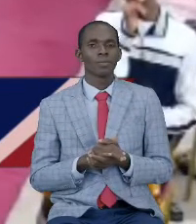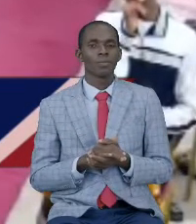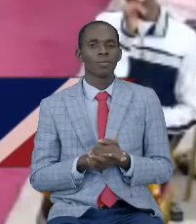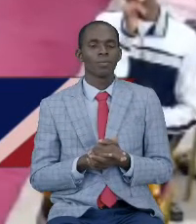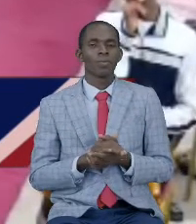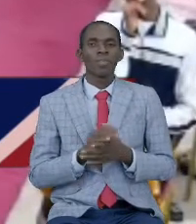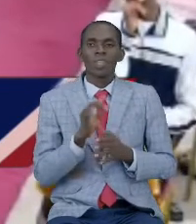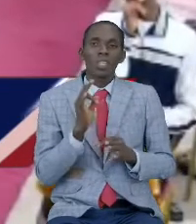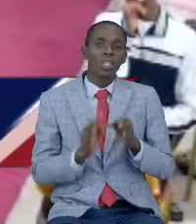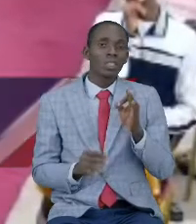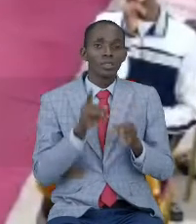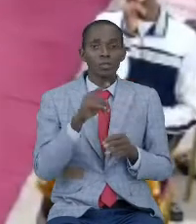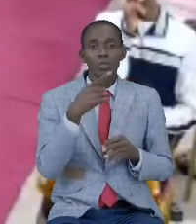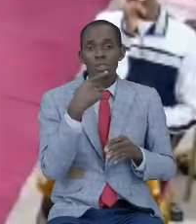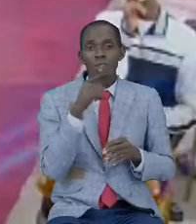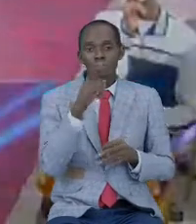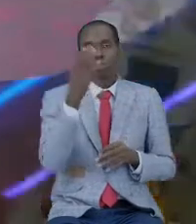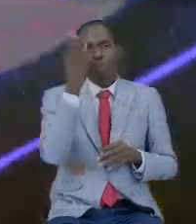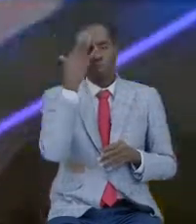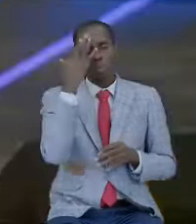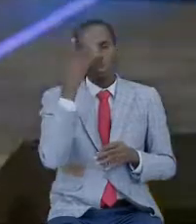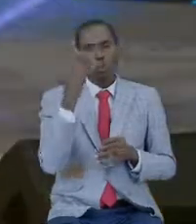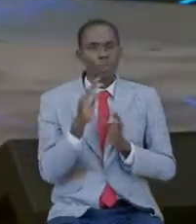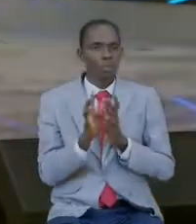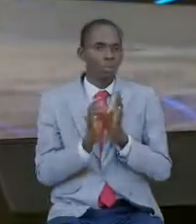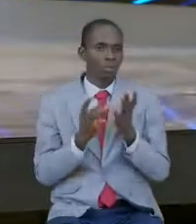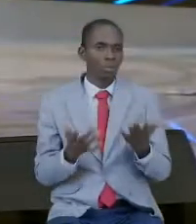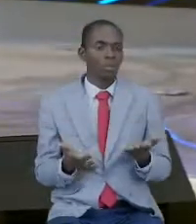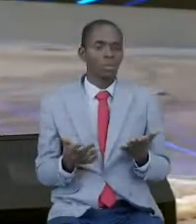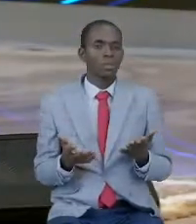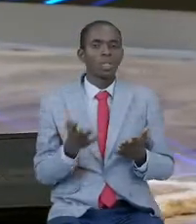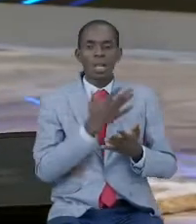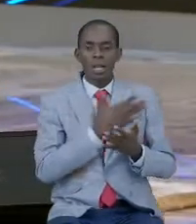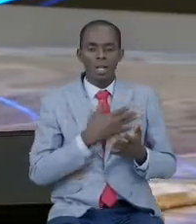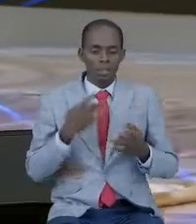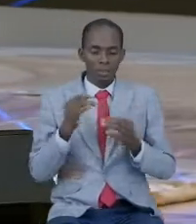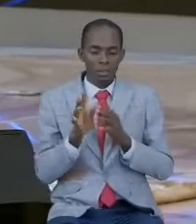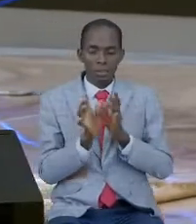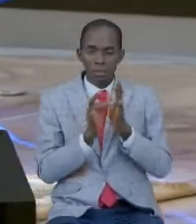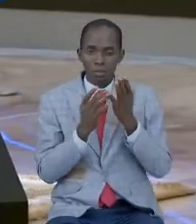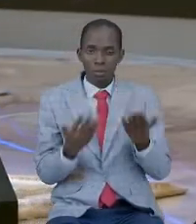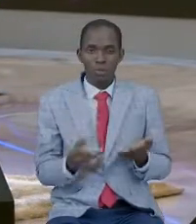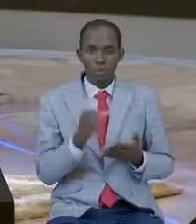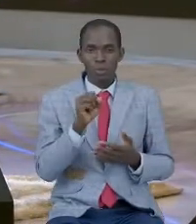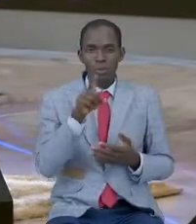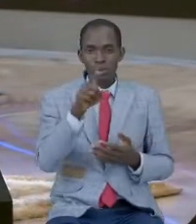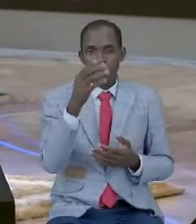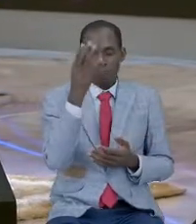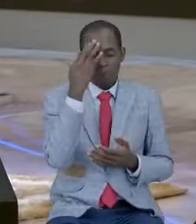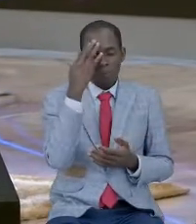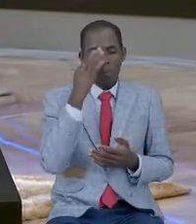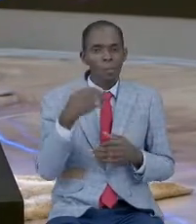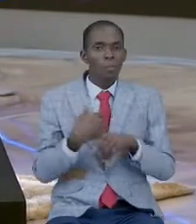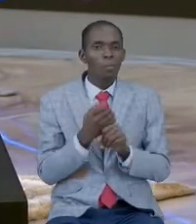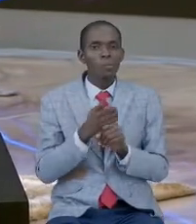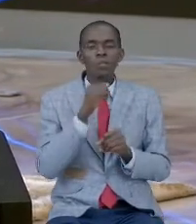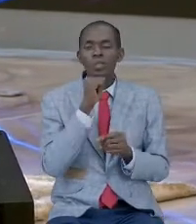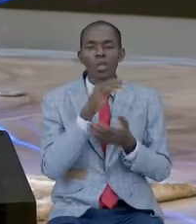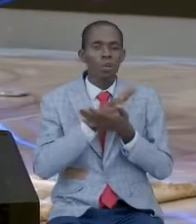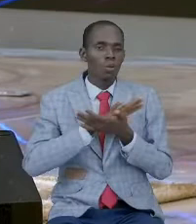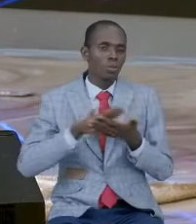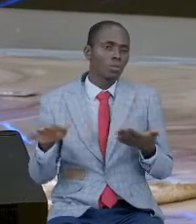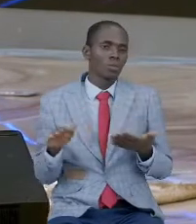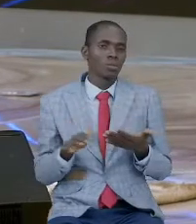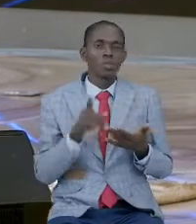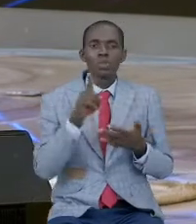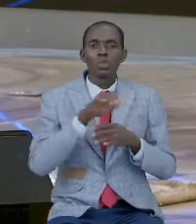If you say you know the scriptures, and the scriptures you know makes you unholy, you don't